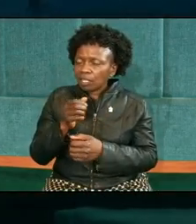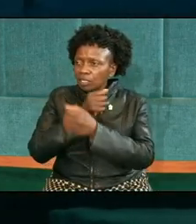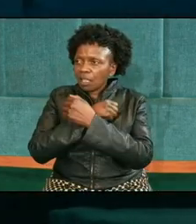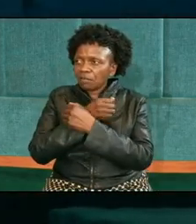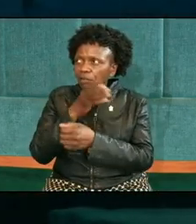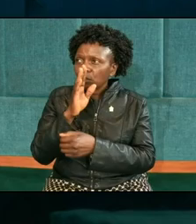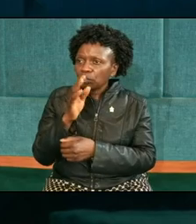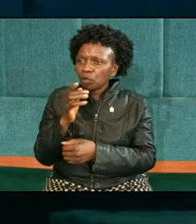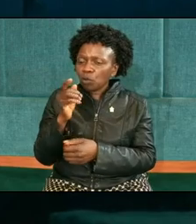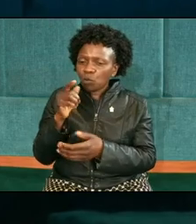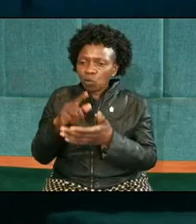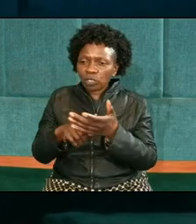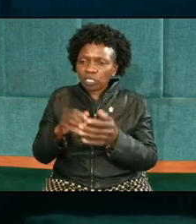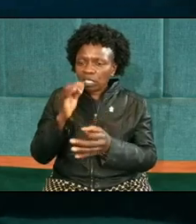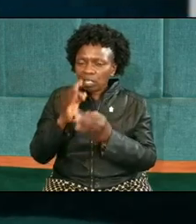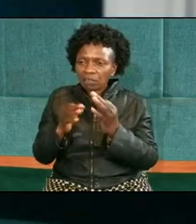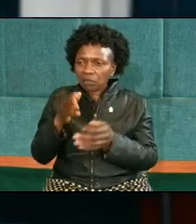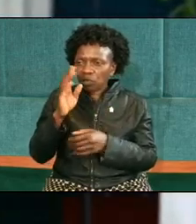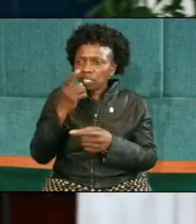had said to Jonah,